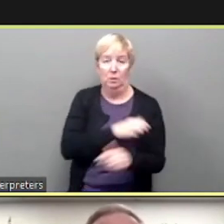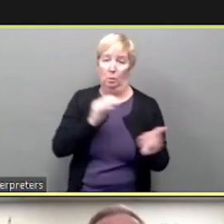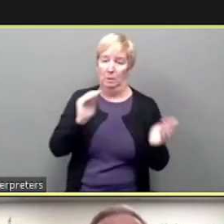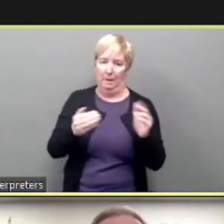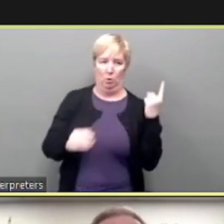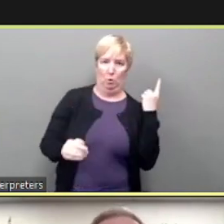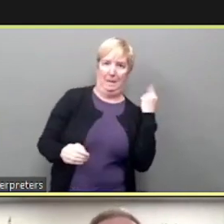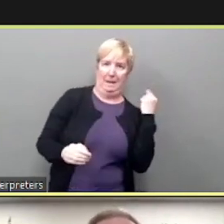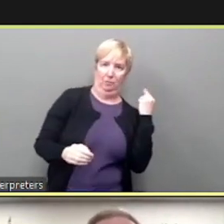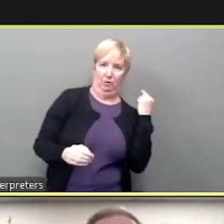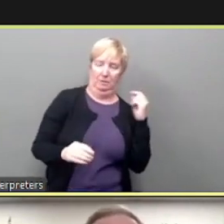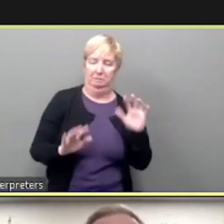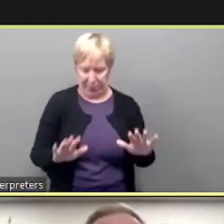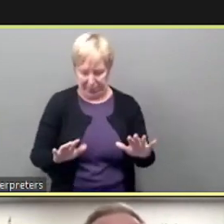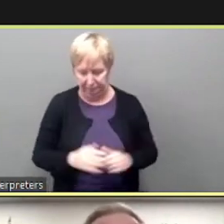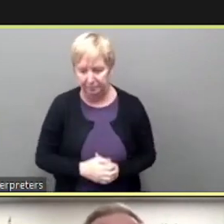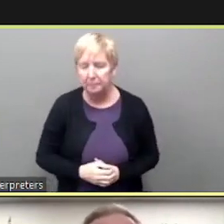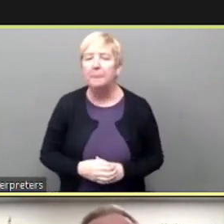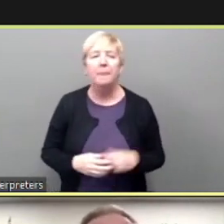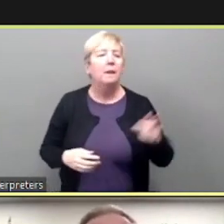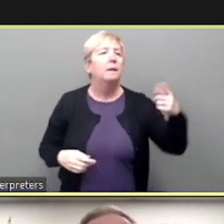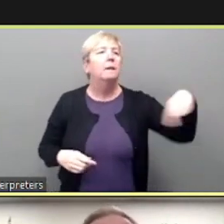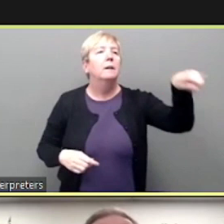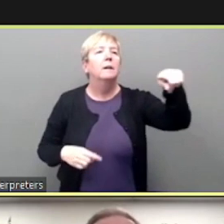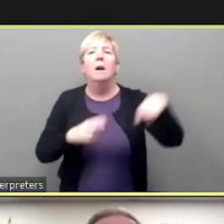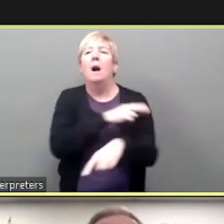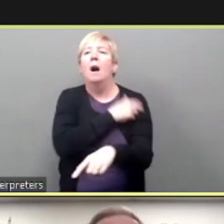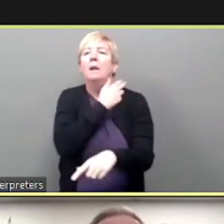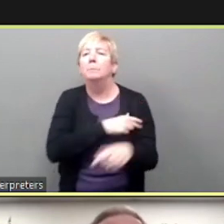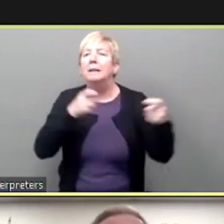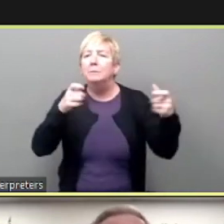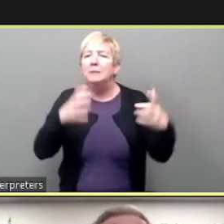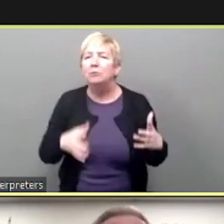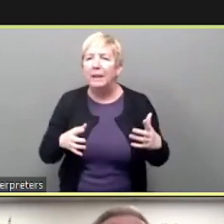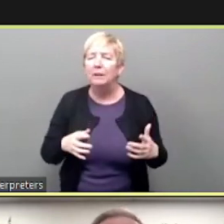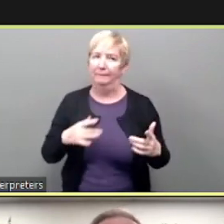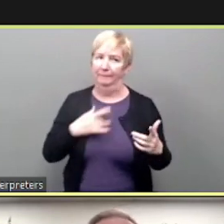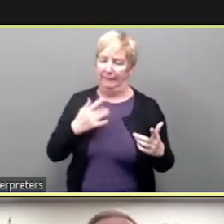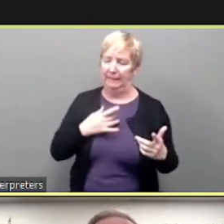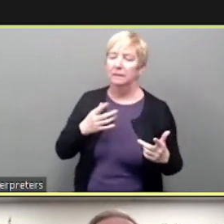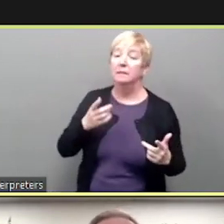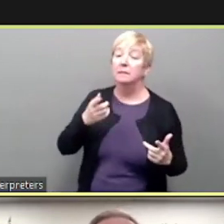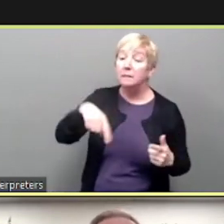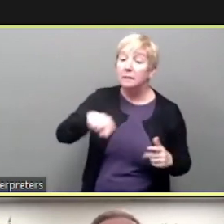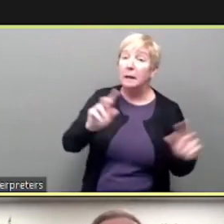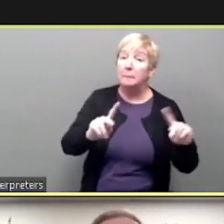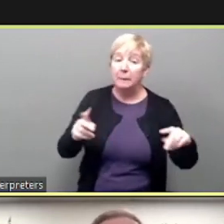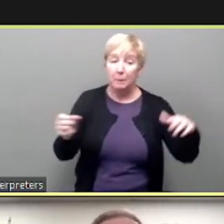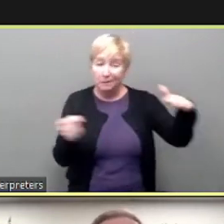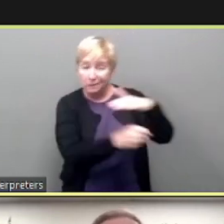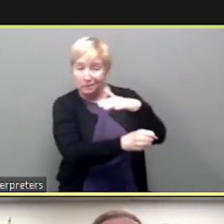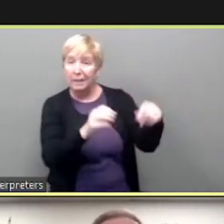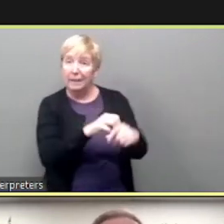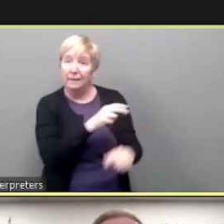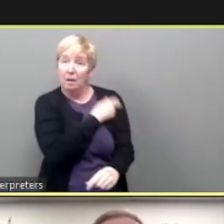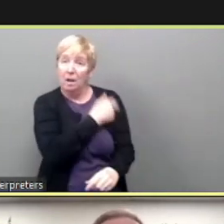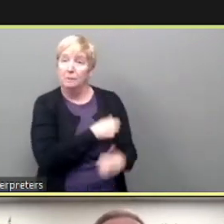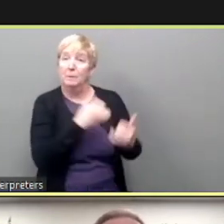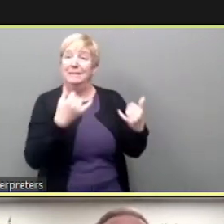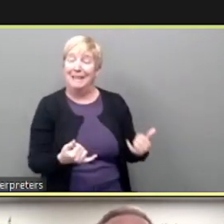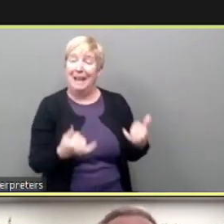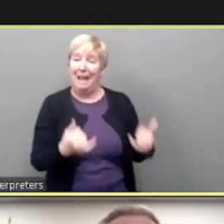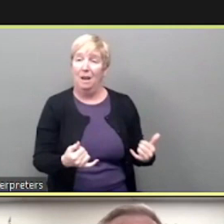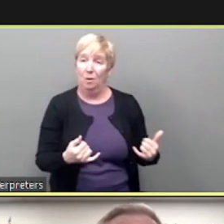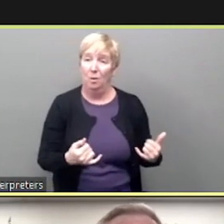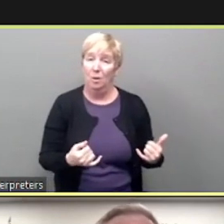fairly convinced, although we don't have good data, that the folks who are in the hospital now are primarily there due to